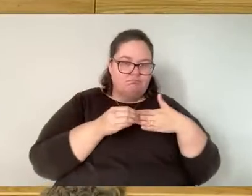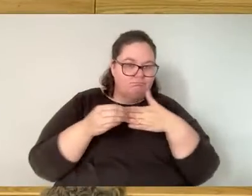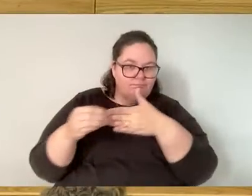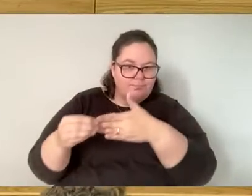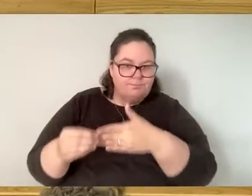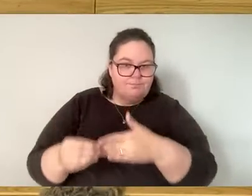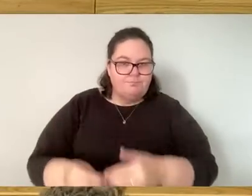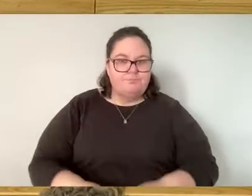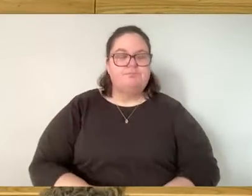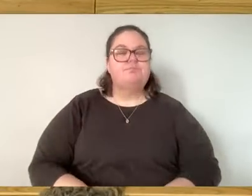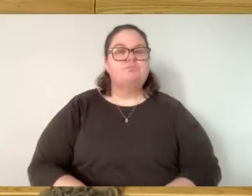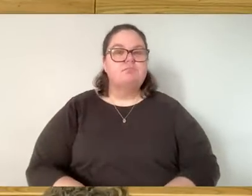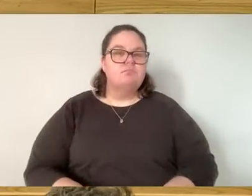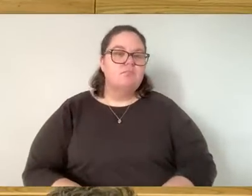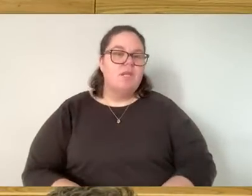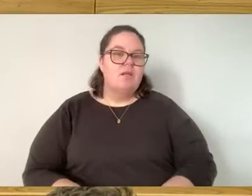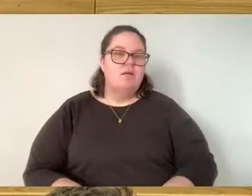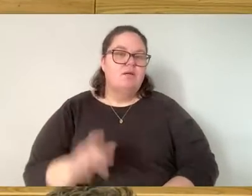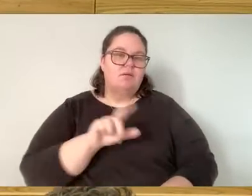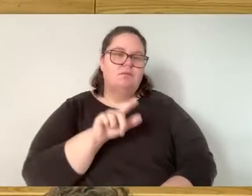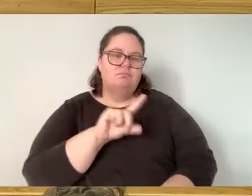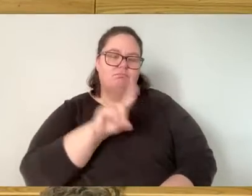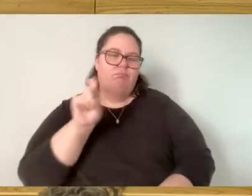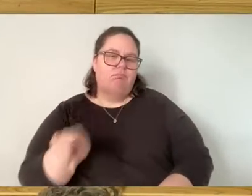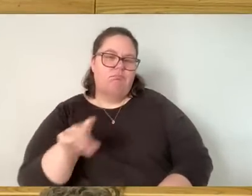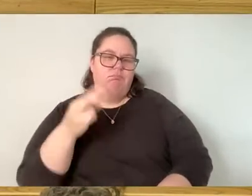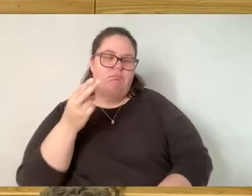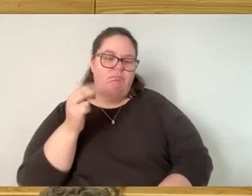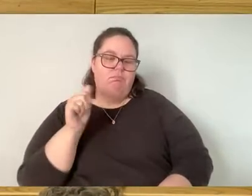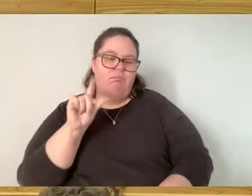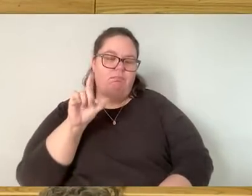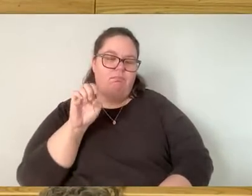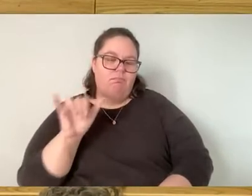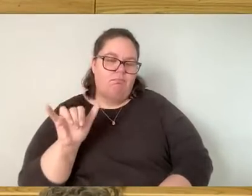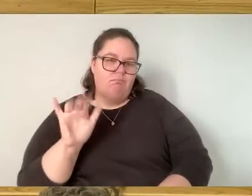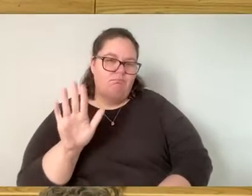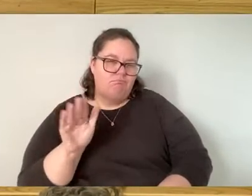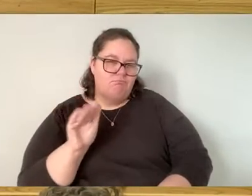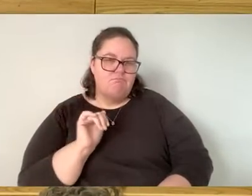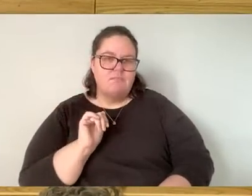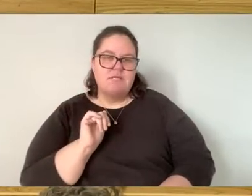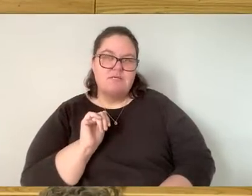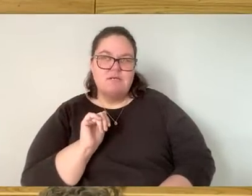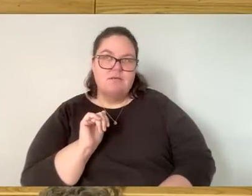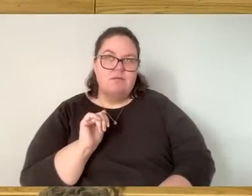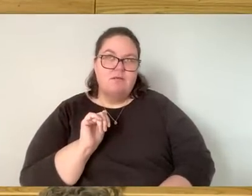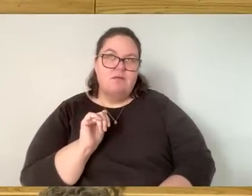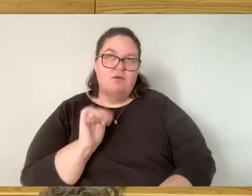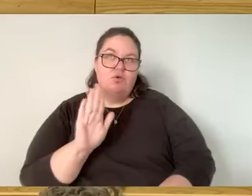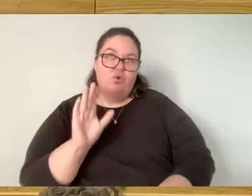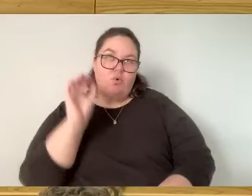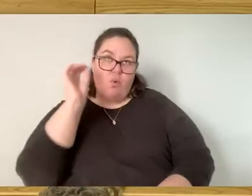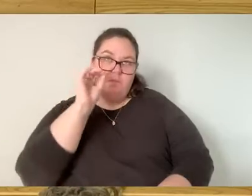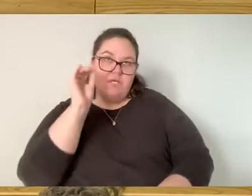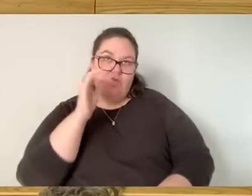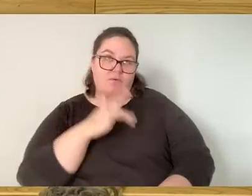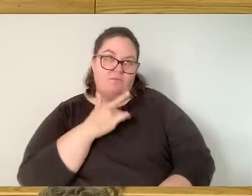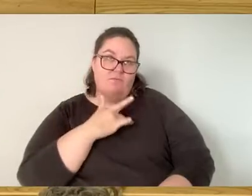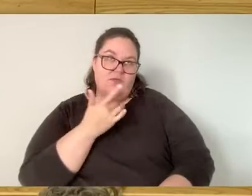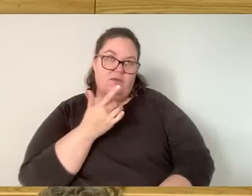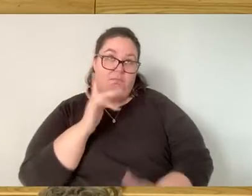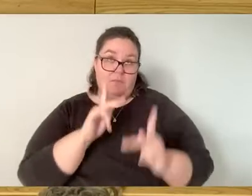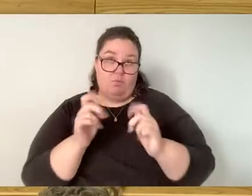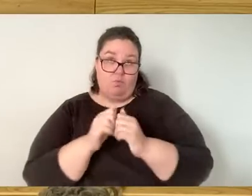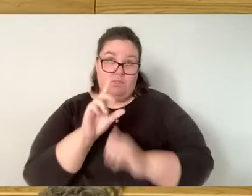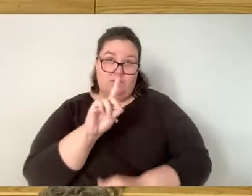Haley, I mean, what would you say really changes for people living with